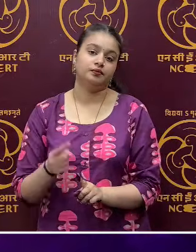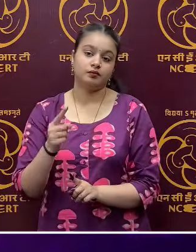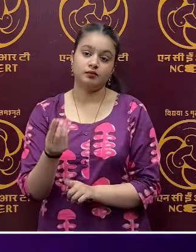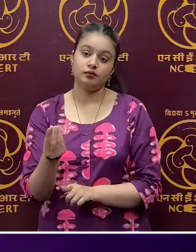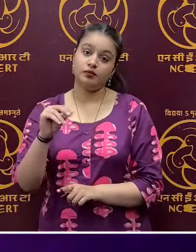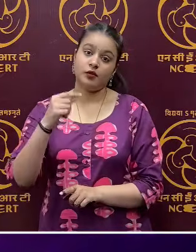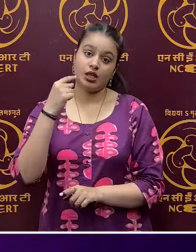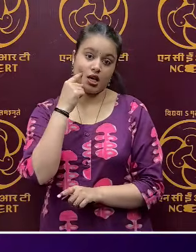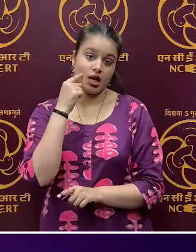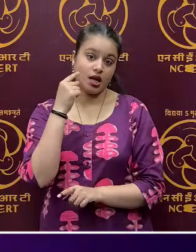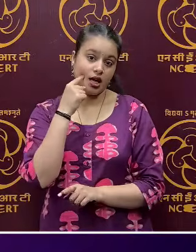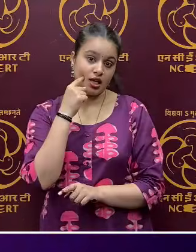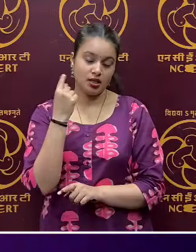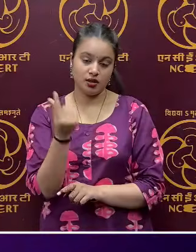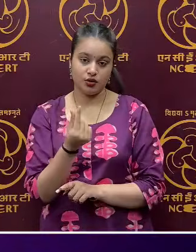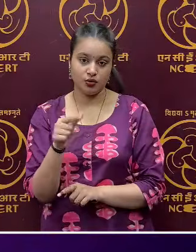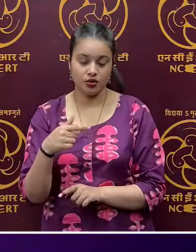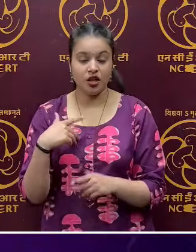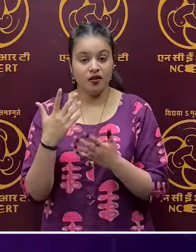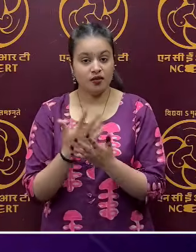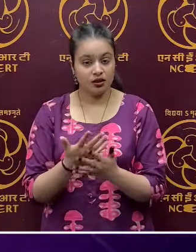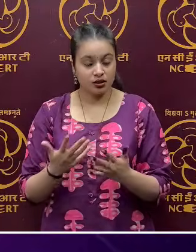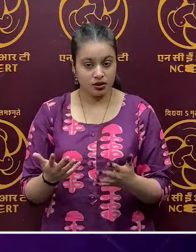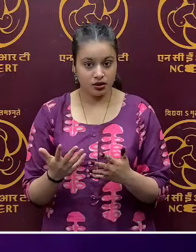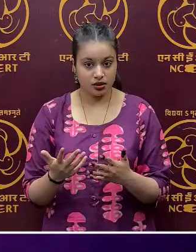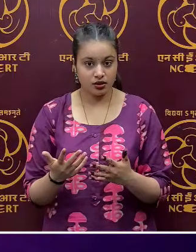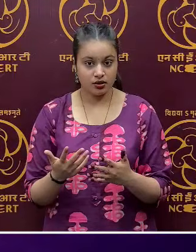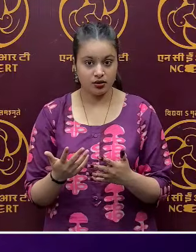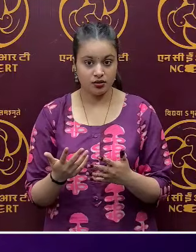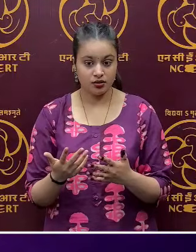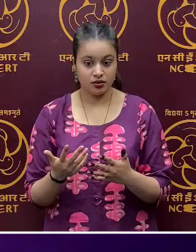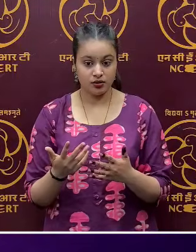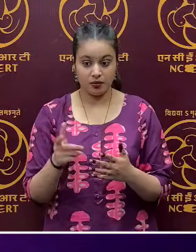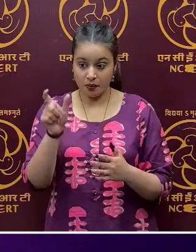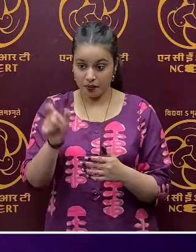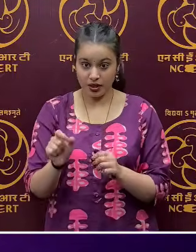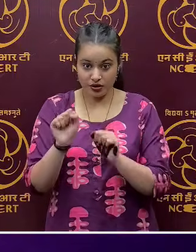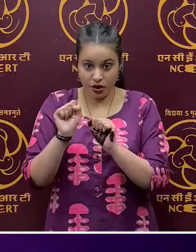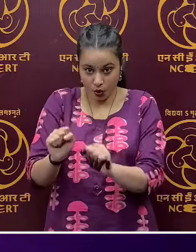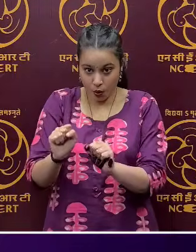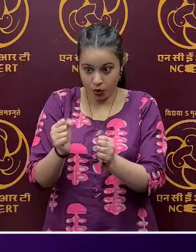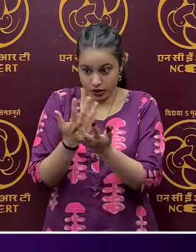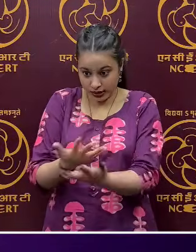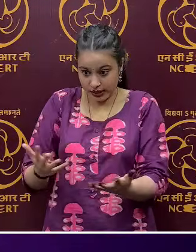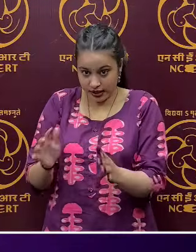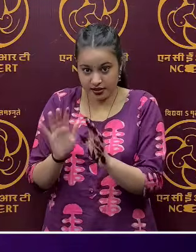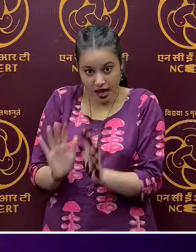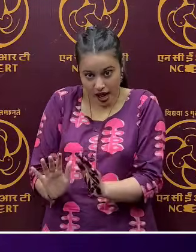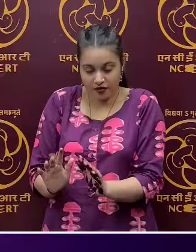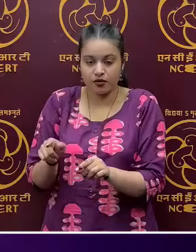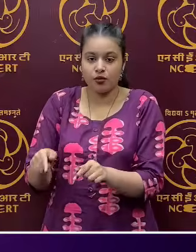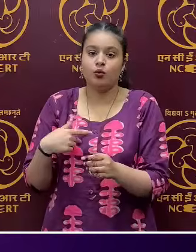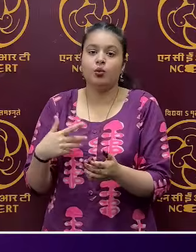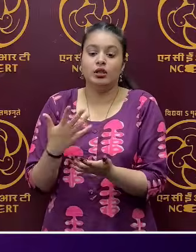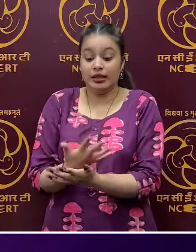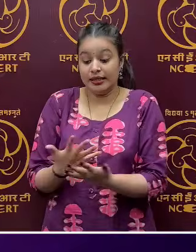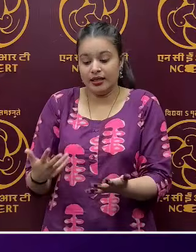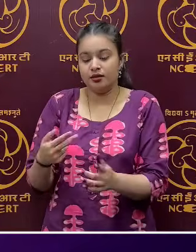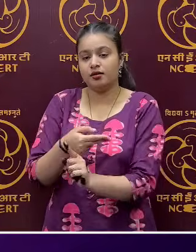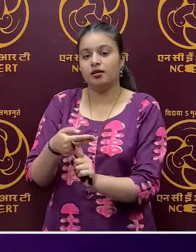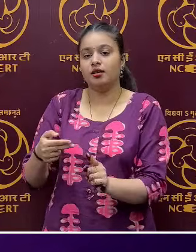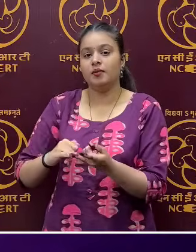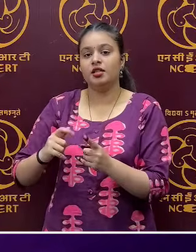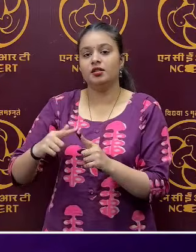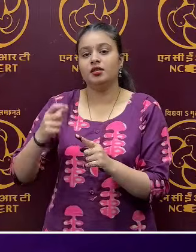Wow. things that a stationer has is stationery. Stationery. Wow. Very That's how.